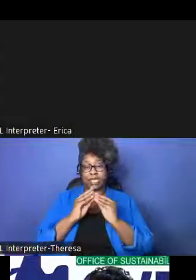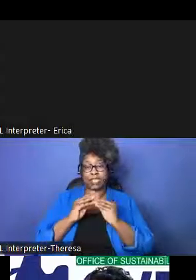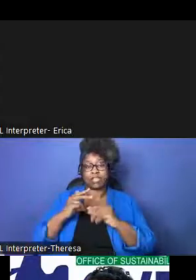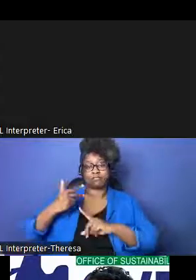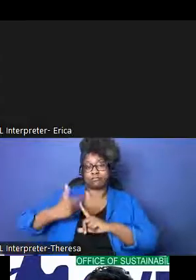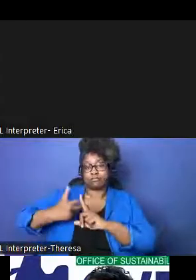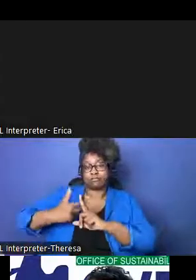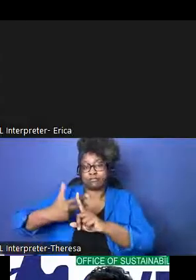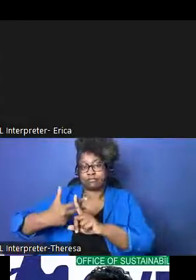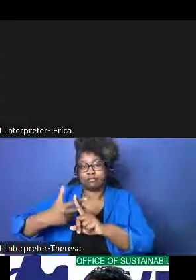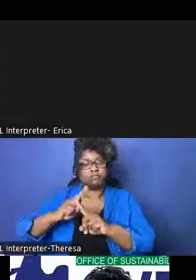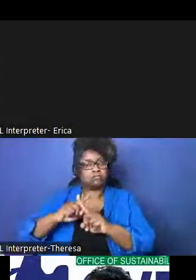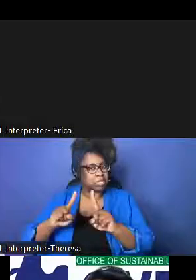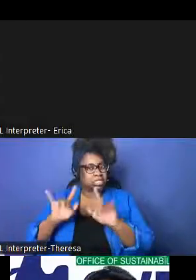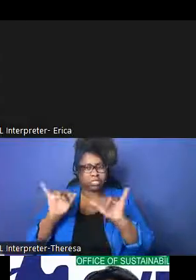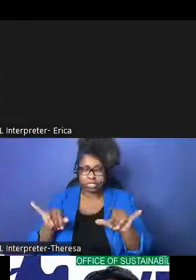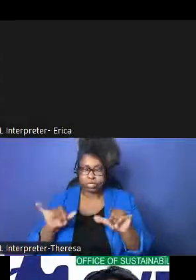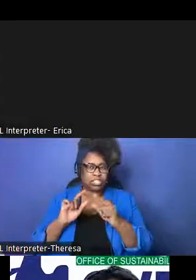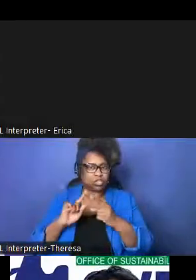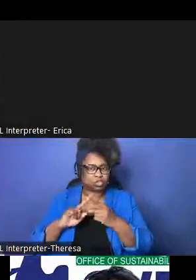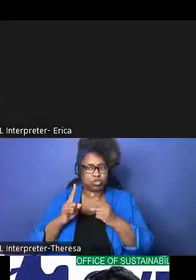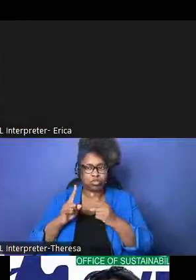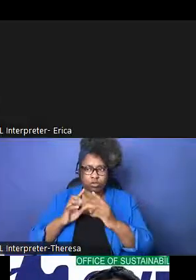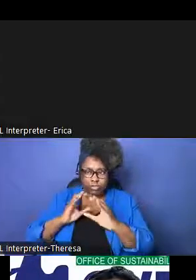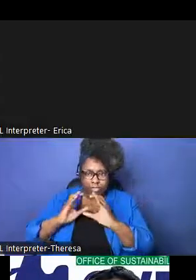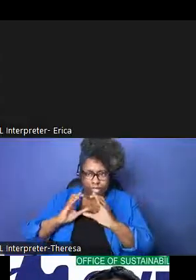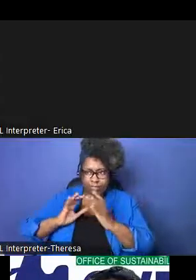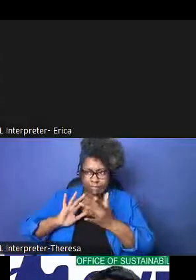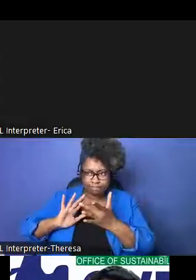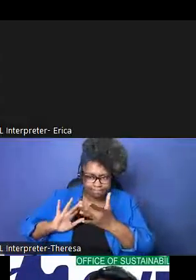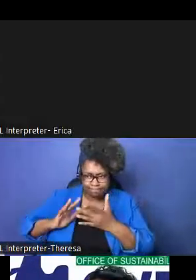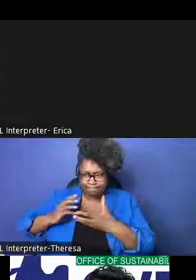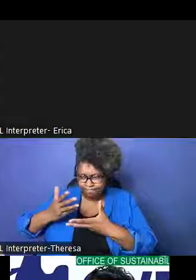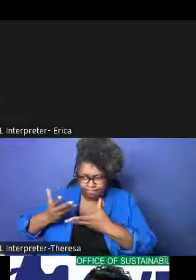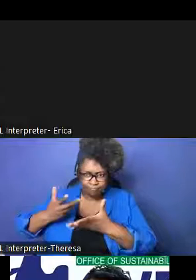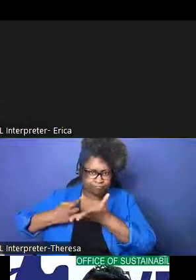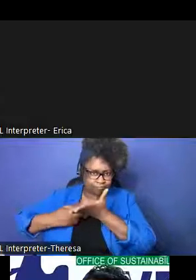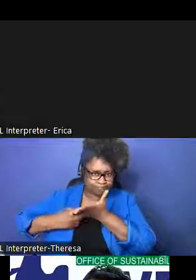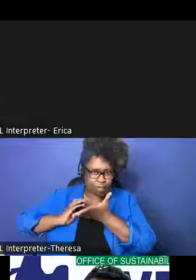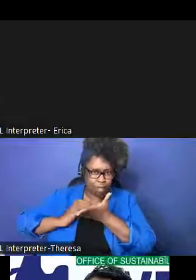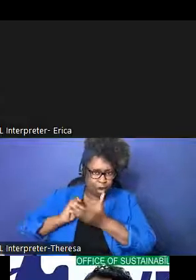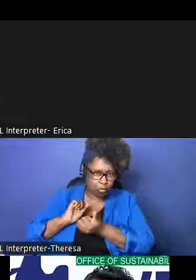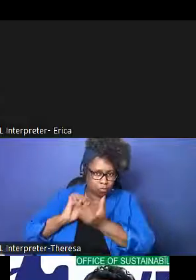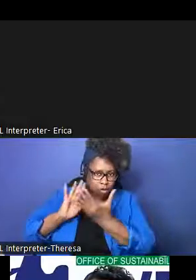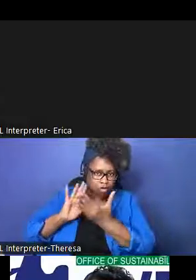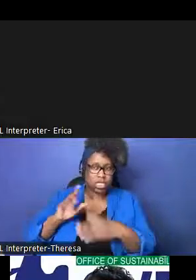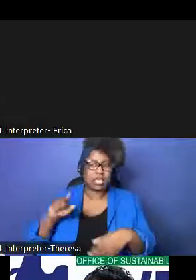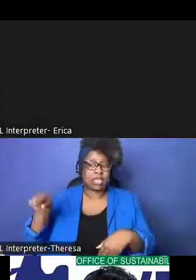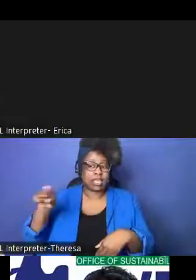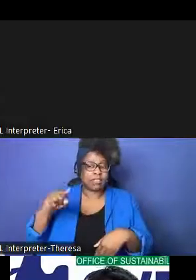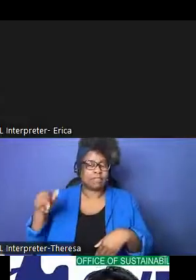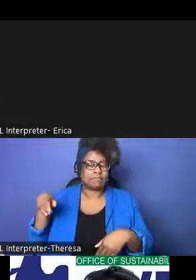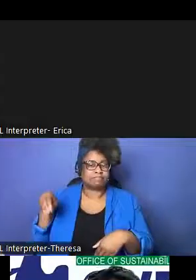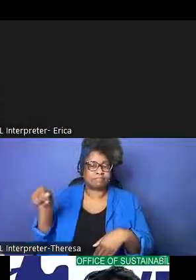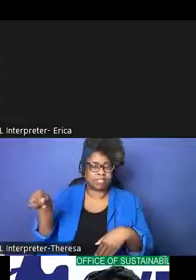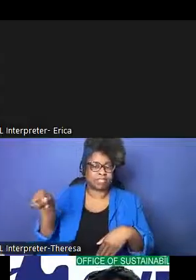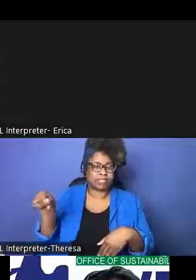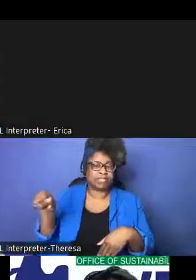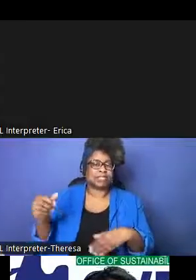regular communications with them about our approach and our outreach, and they are a paid member of our project